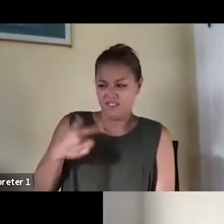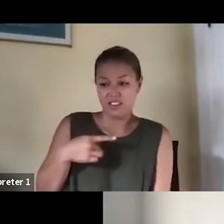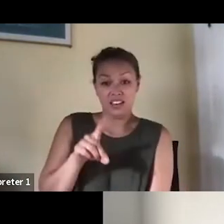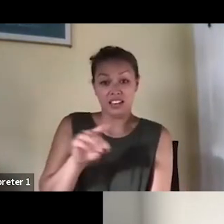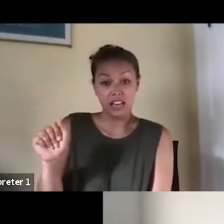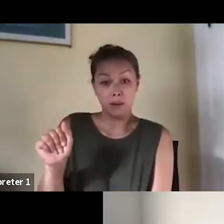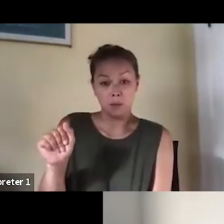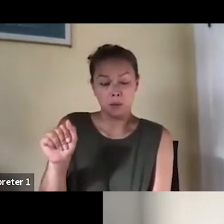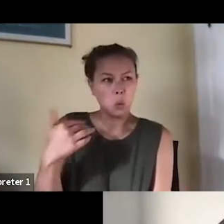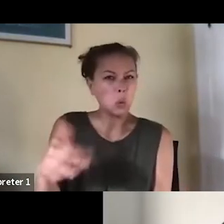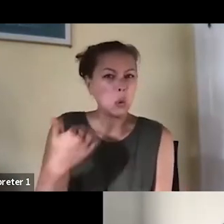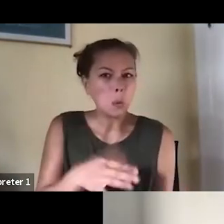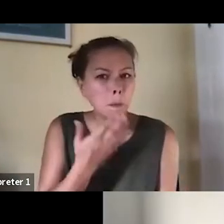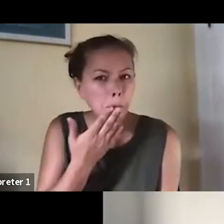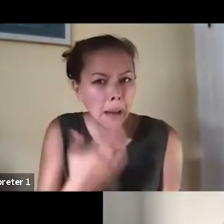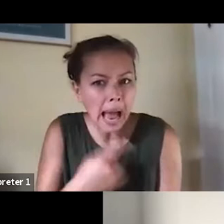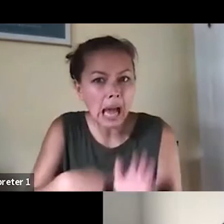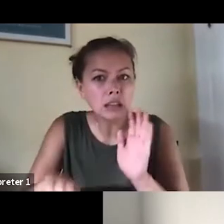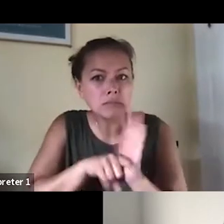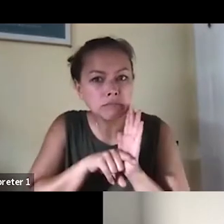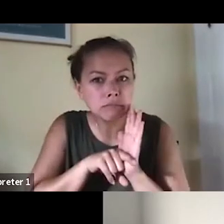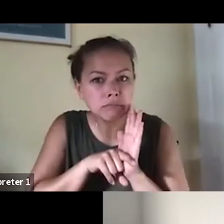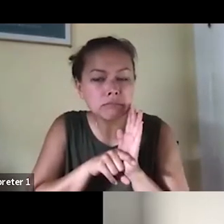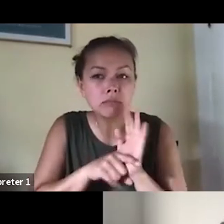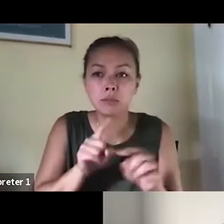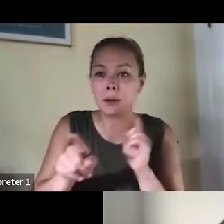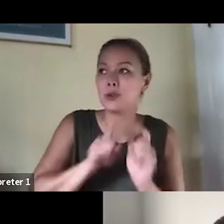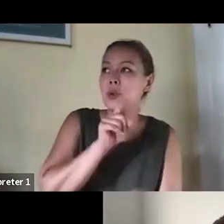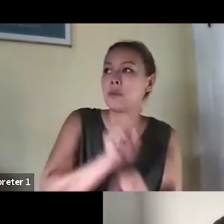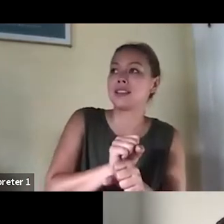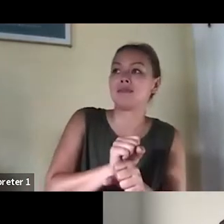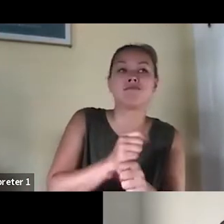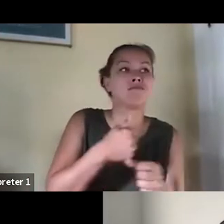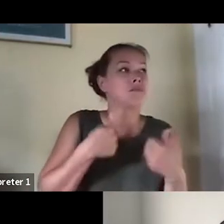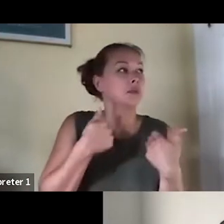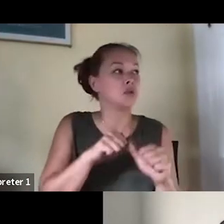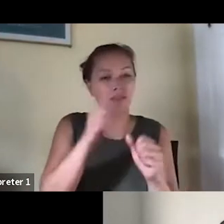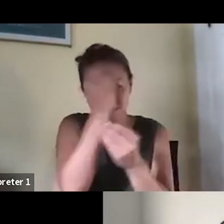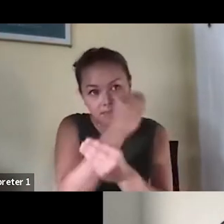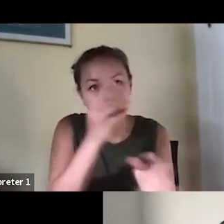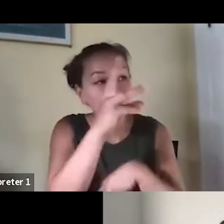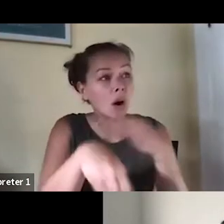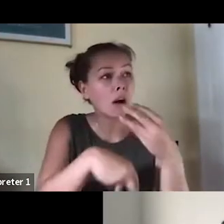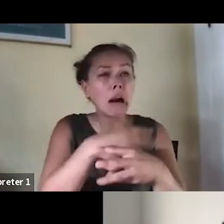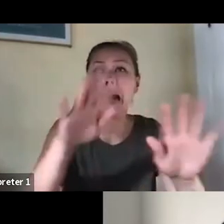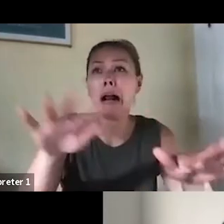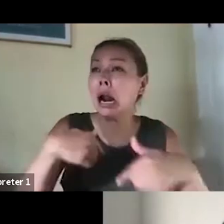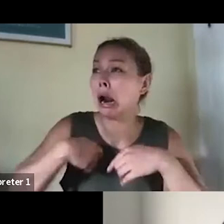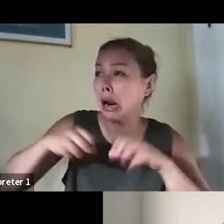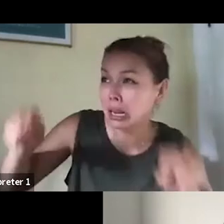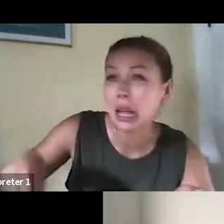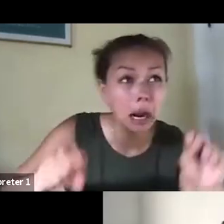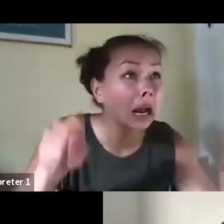was trying to tell the world that I'm just as capable as anyone else. I'm not disabled. Instead of saying, wait a